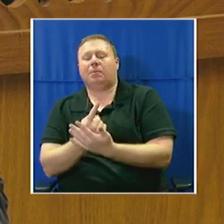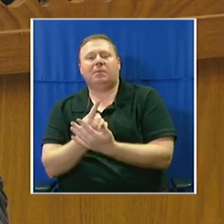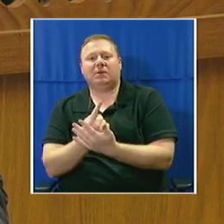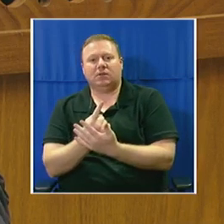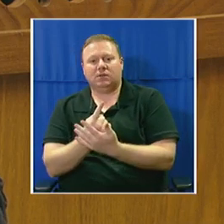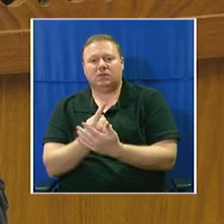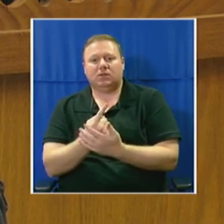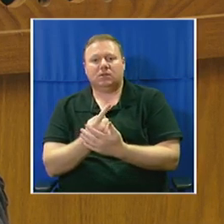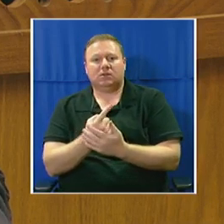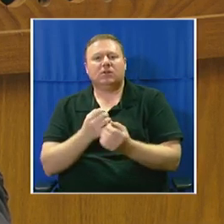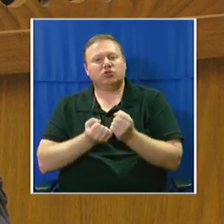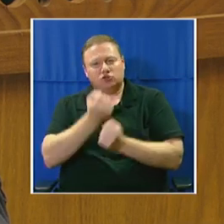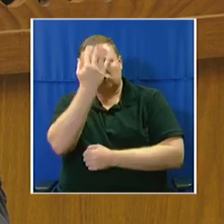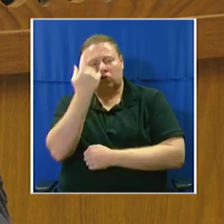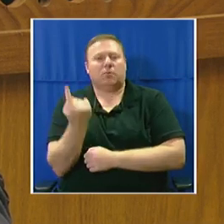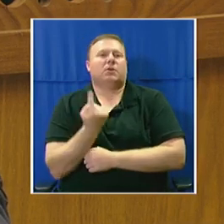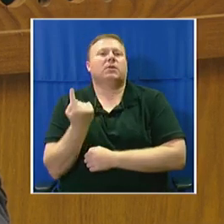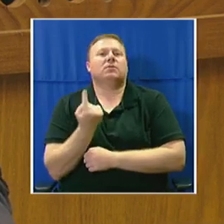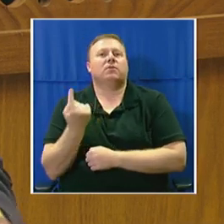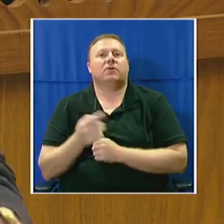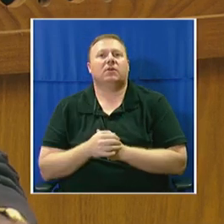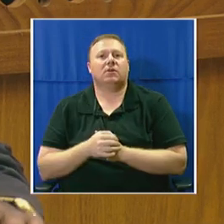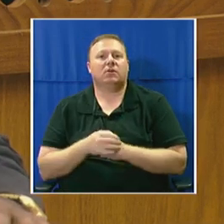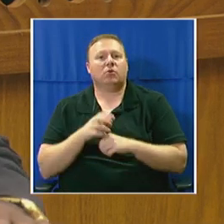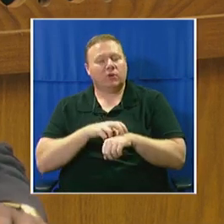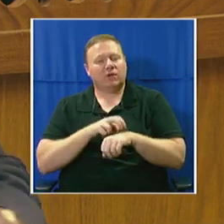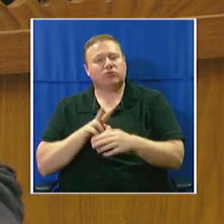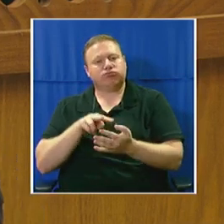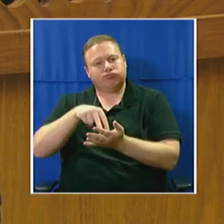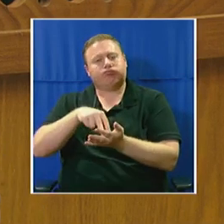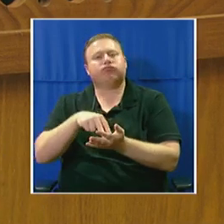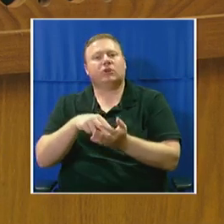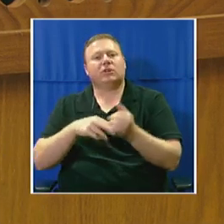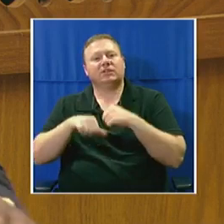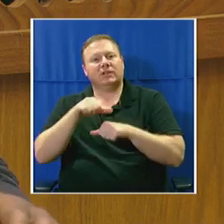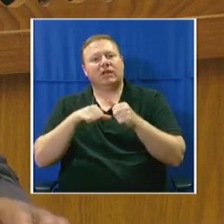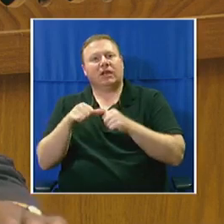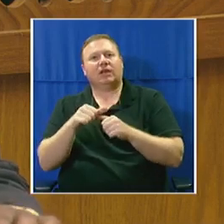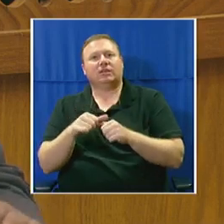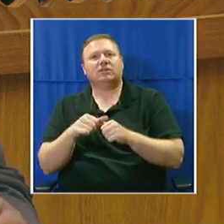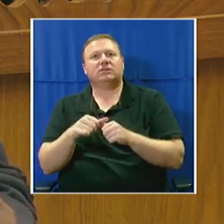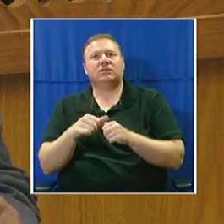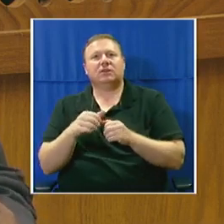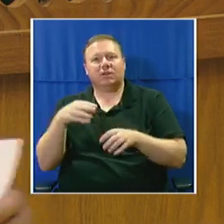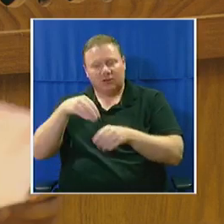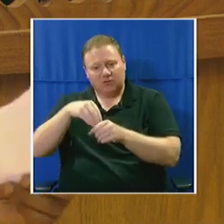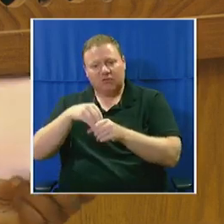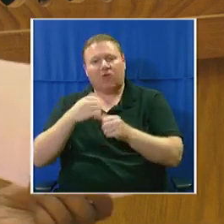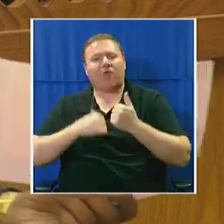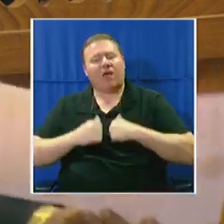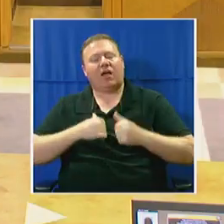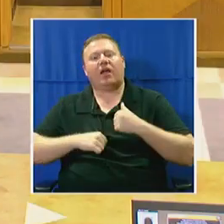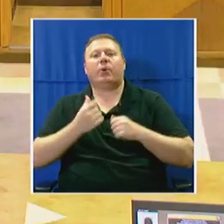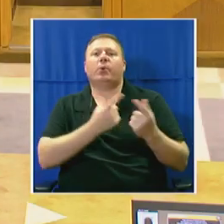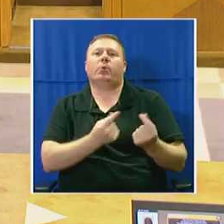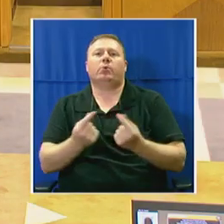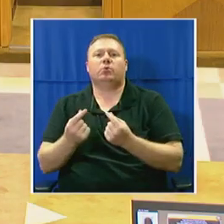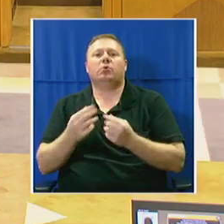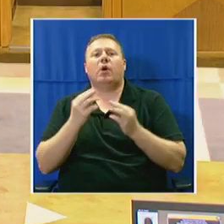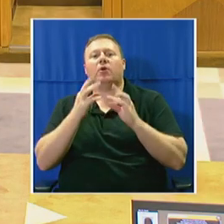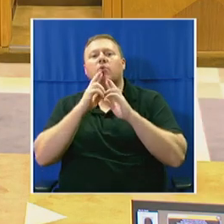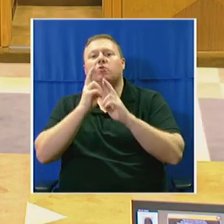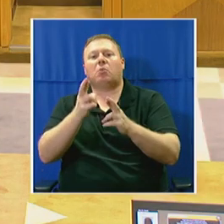to remain as such what type of a Nation are we if we are fold if we to fold our arms and watch War